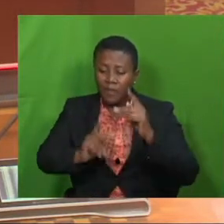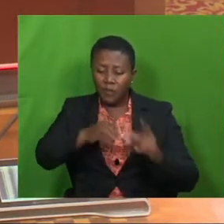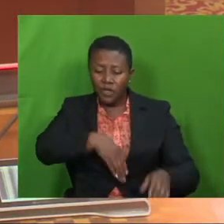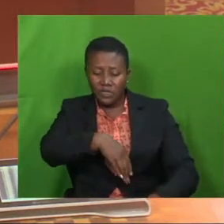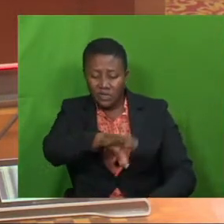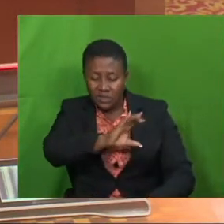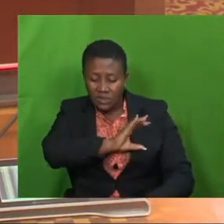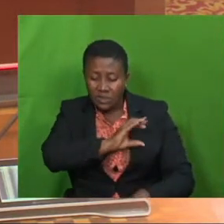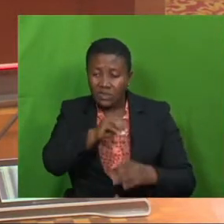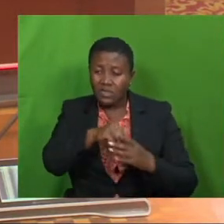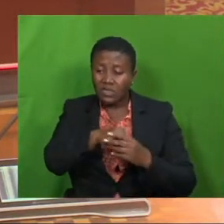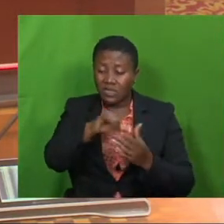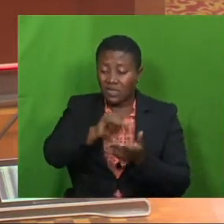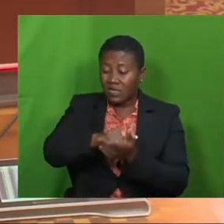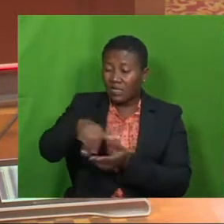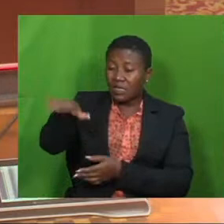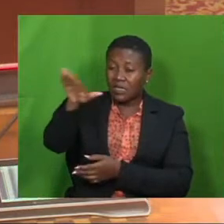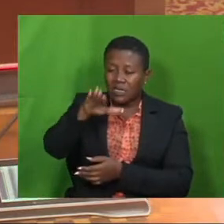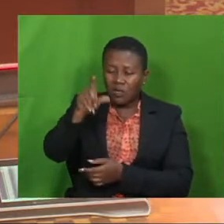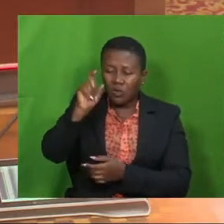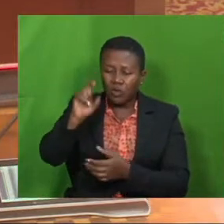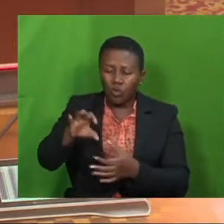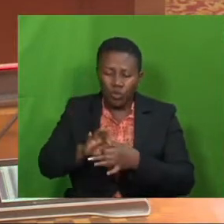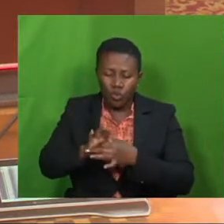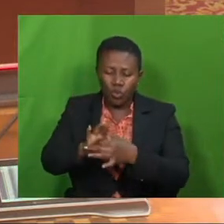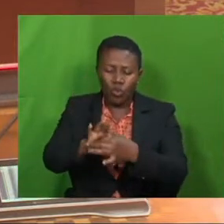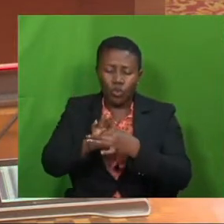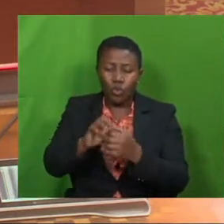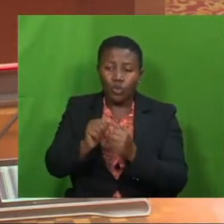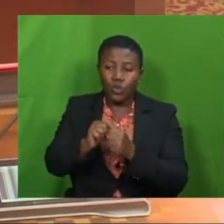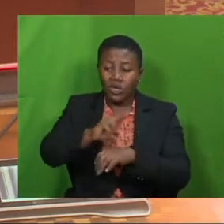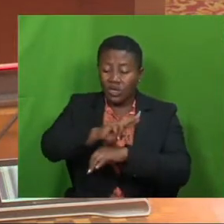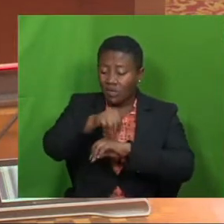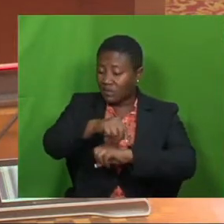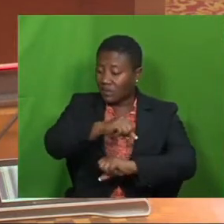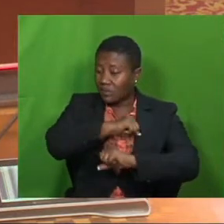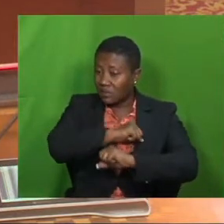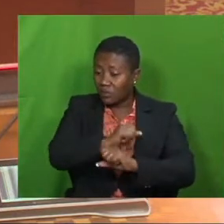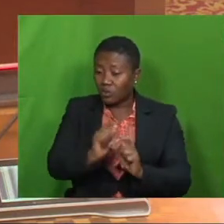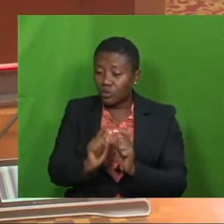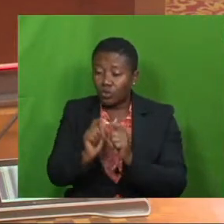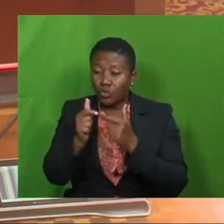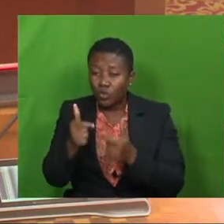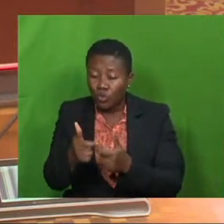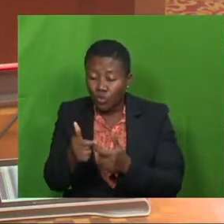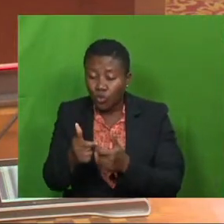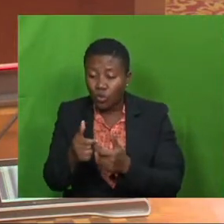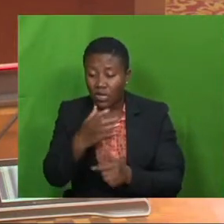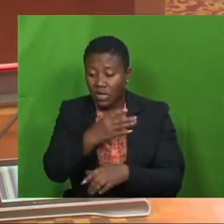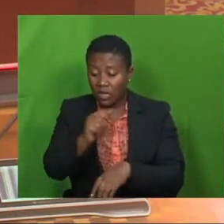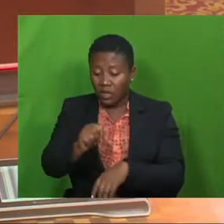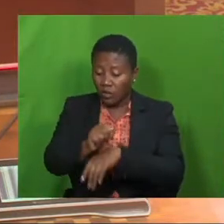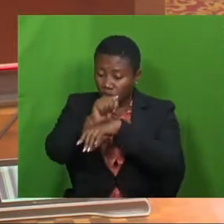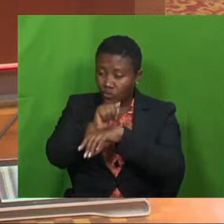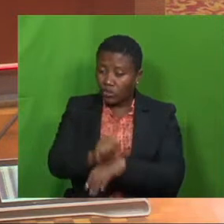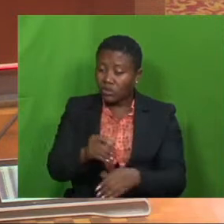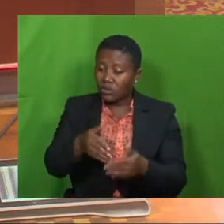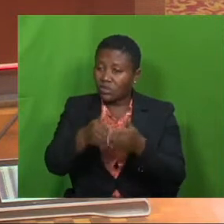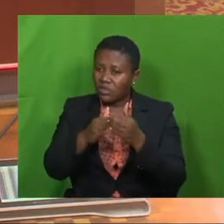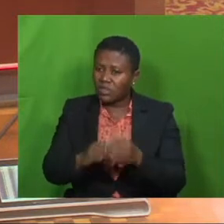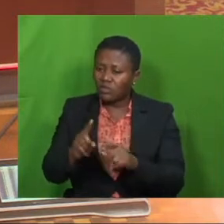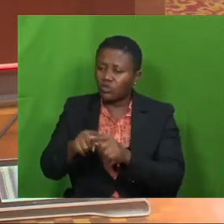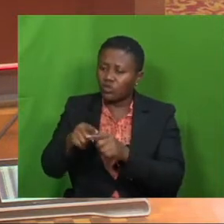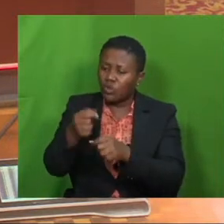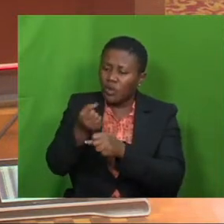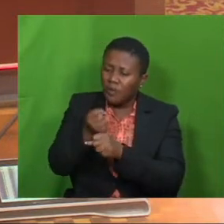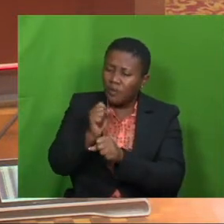Ghanaians in that area to cooperate with national security agencies and their traditional leaders to restore peace and